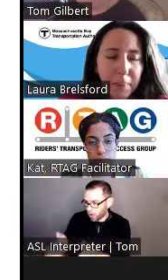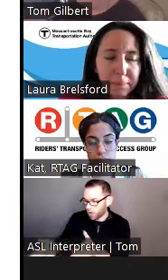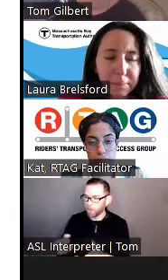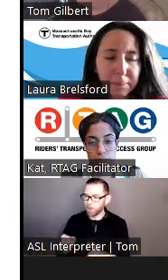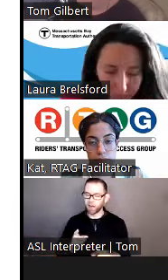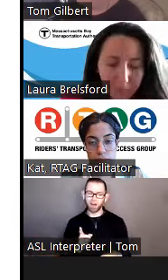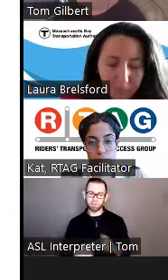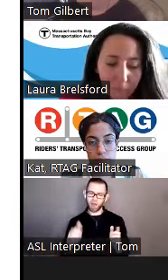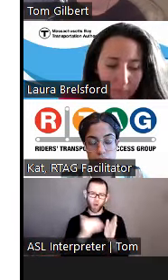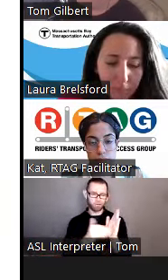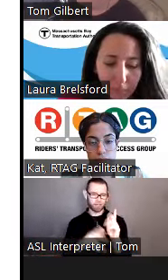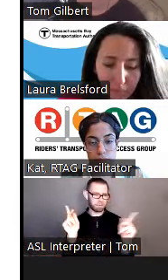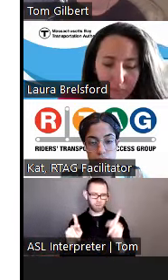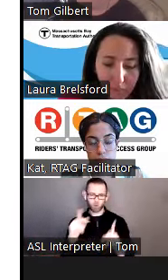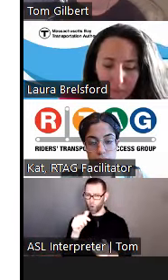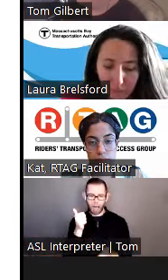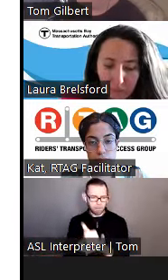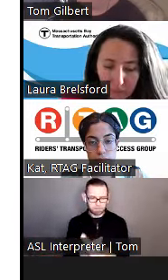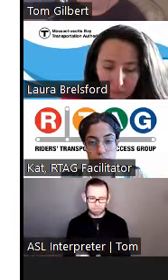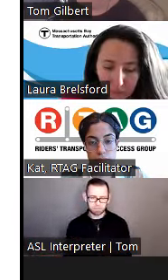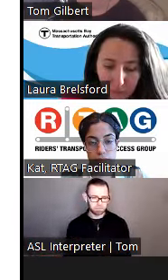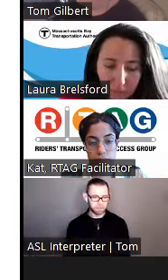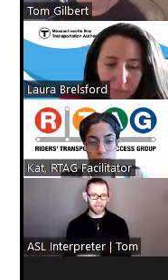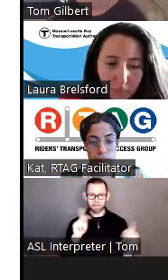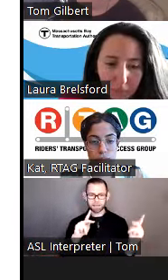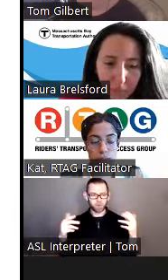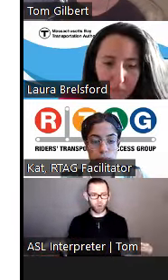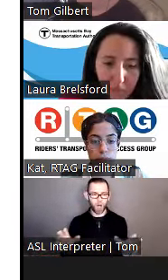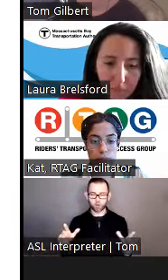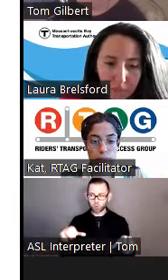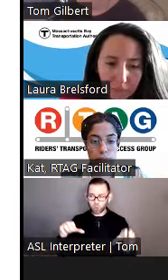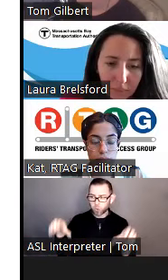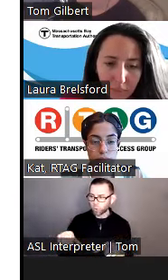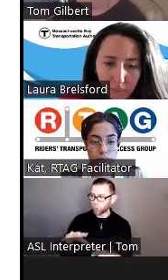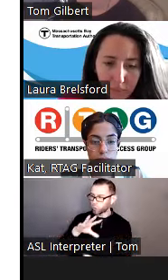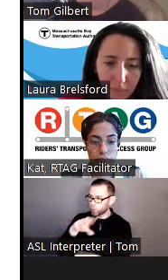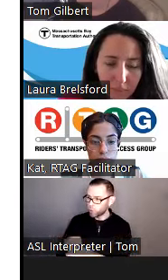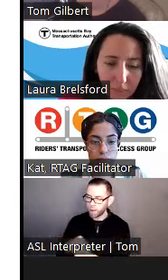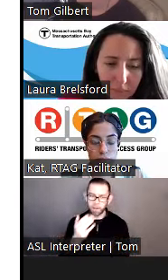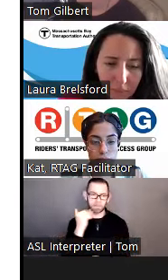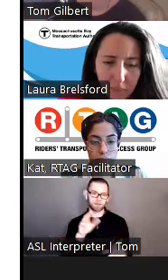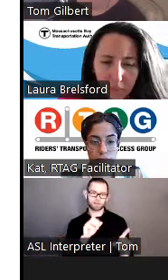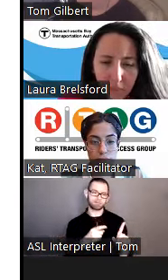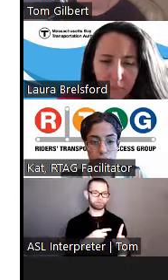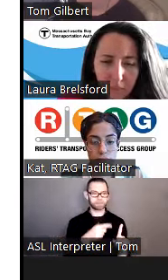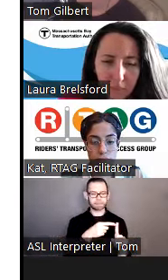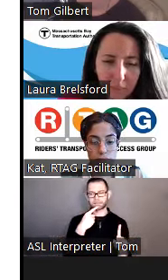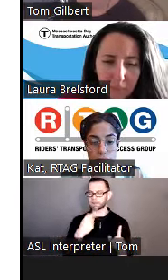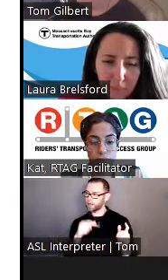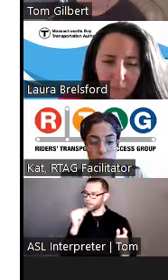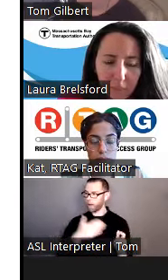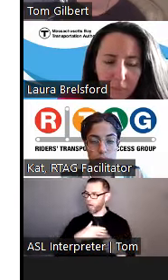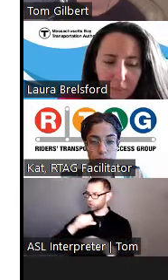helps or wants to do anything because it's not their job or it's not in their job